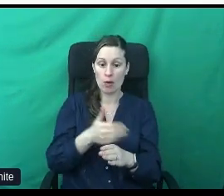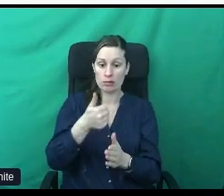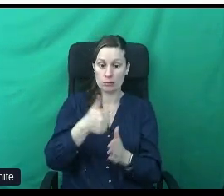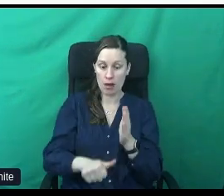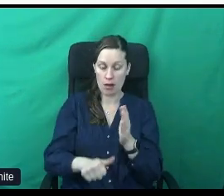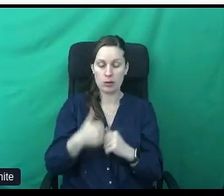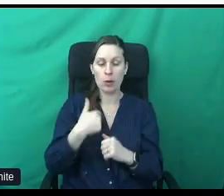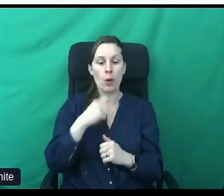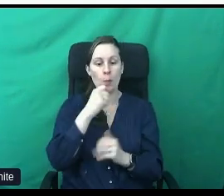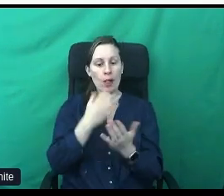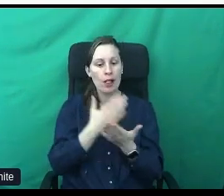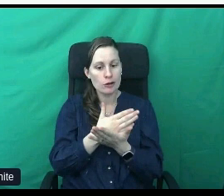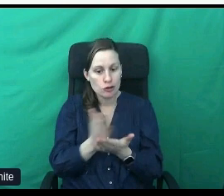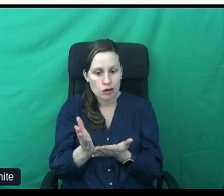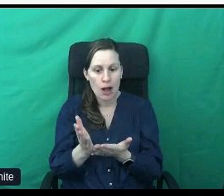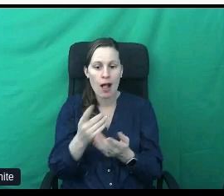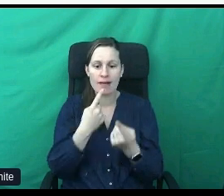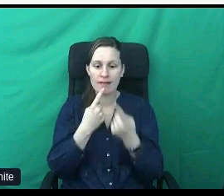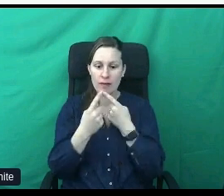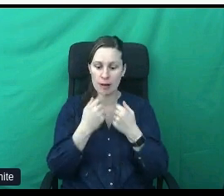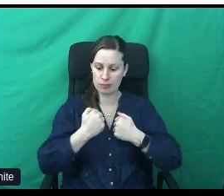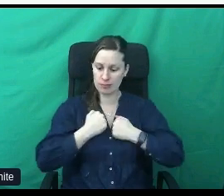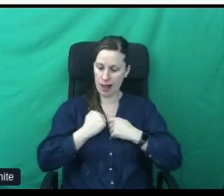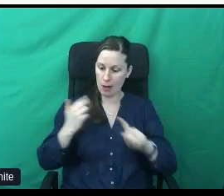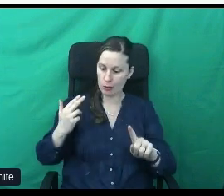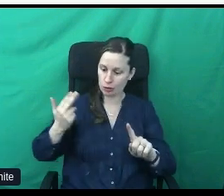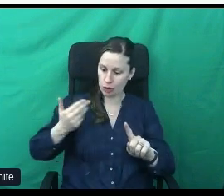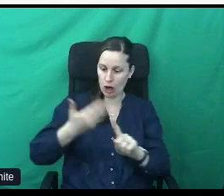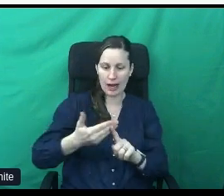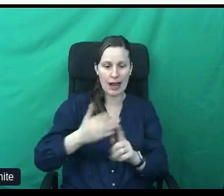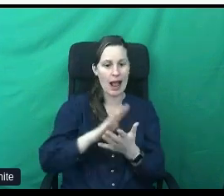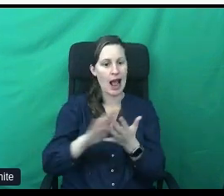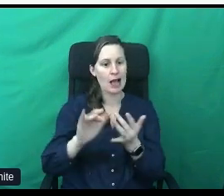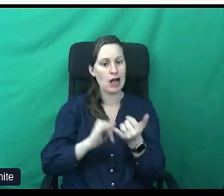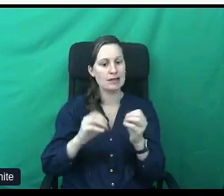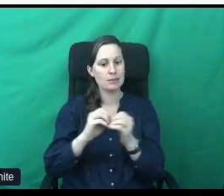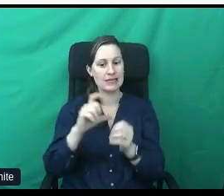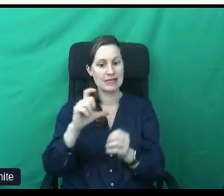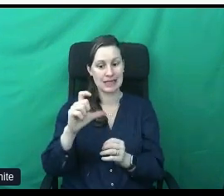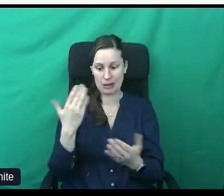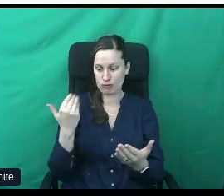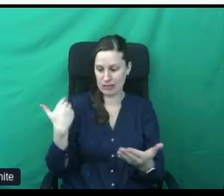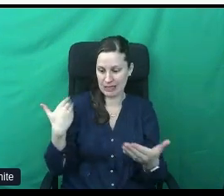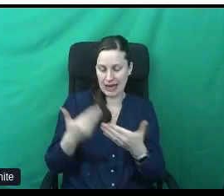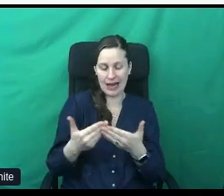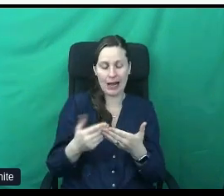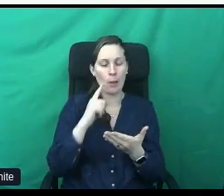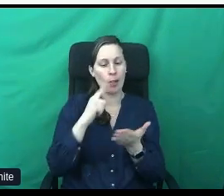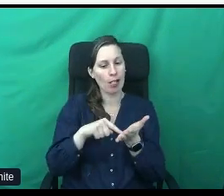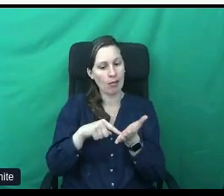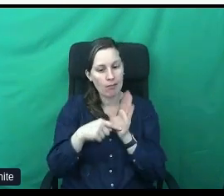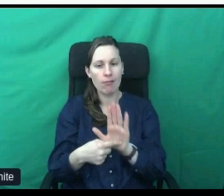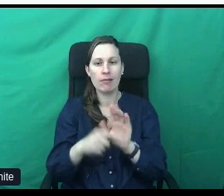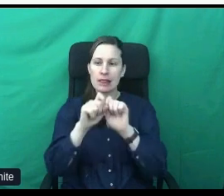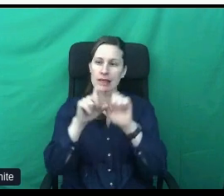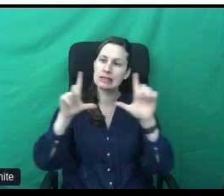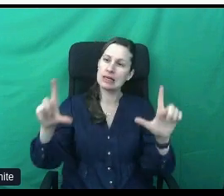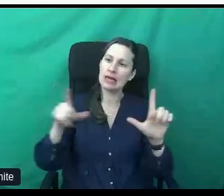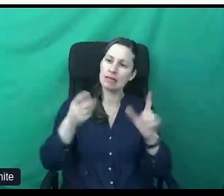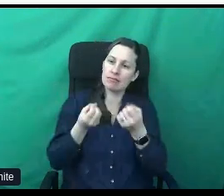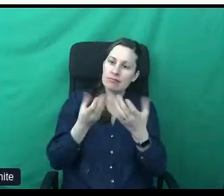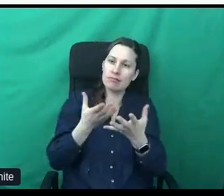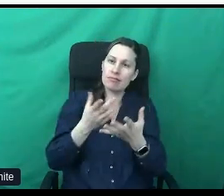we plan on sharing details of our journey that HSBC has been on recently, which will set the scene and perhaps provide you with